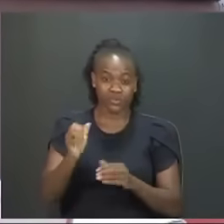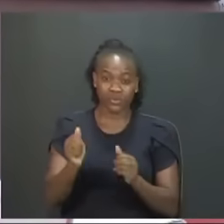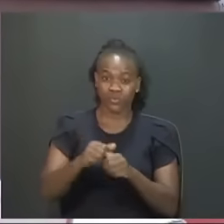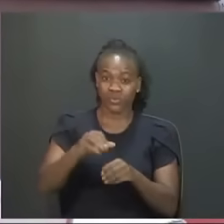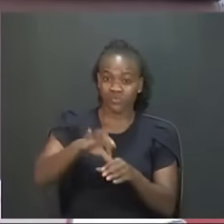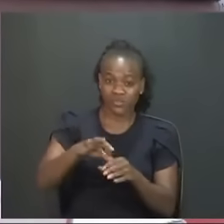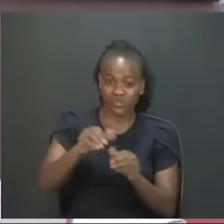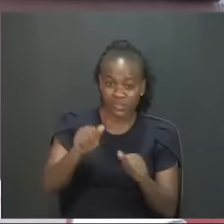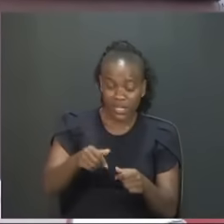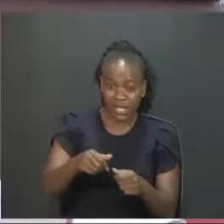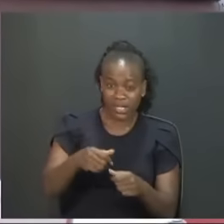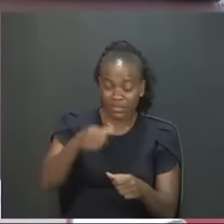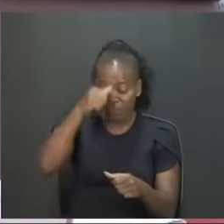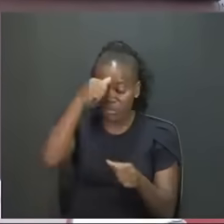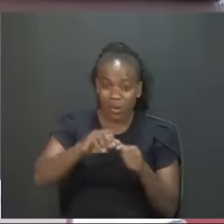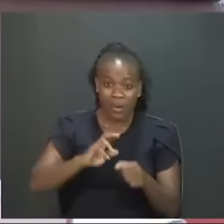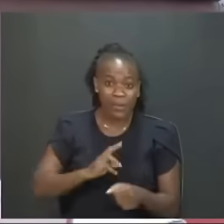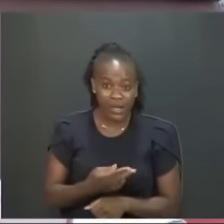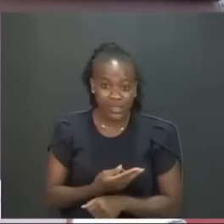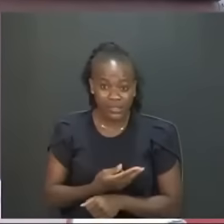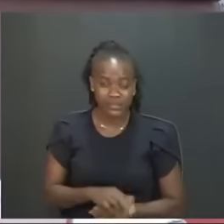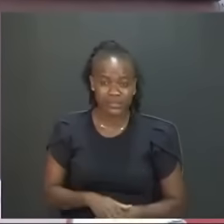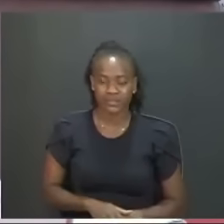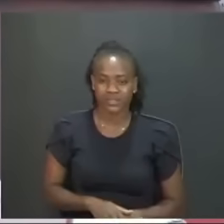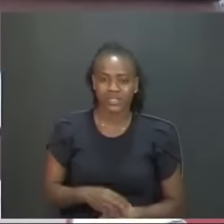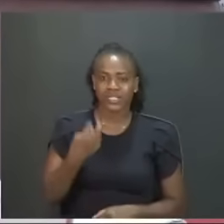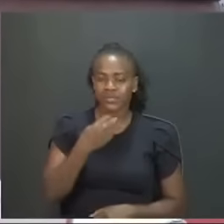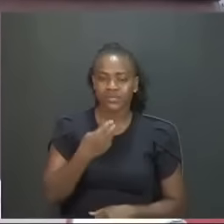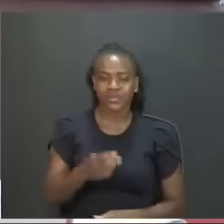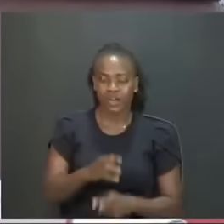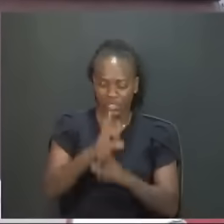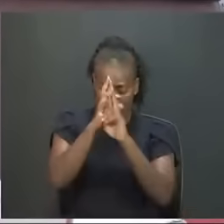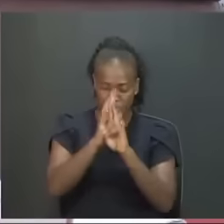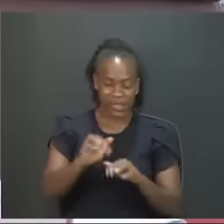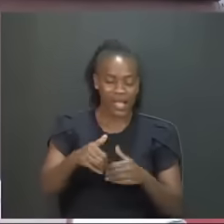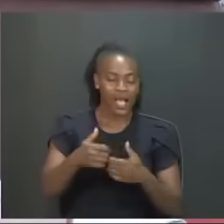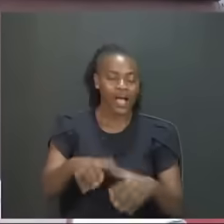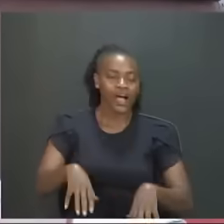respect. How do we adopt reports in this house?